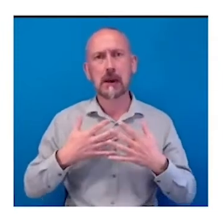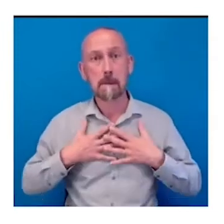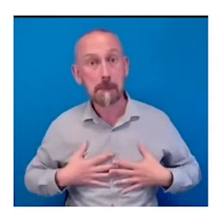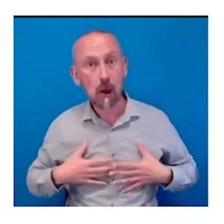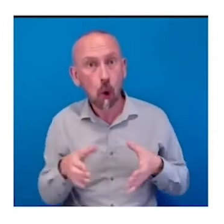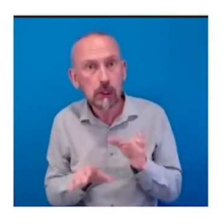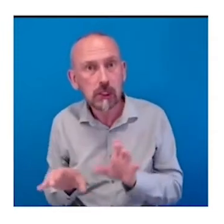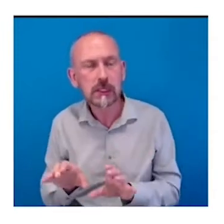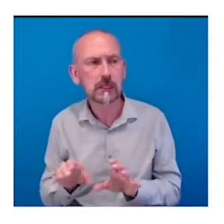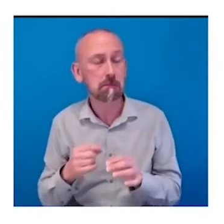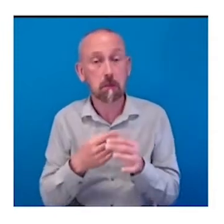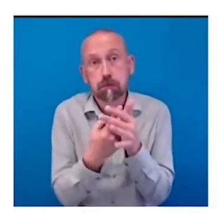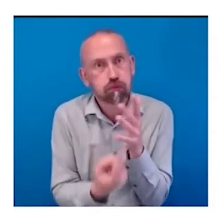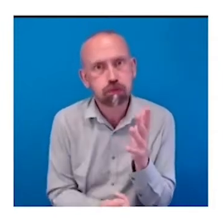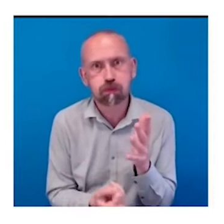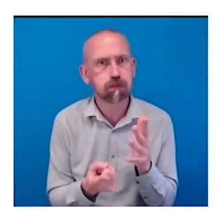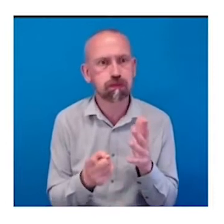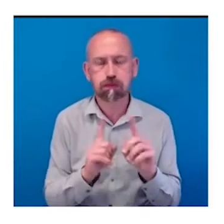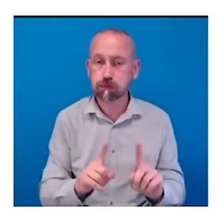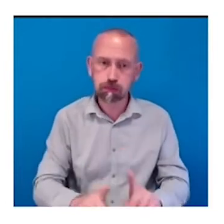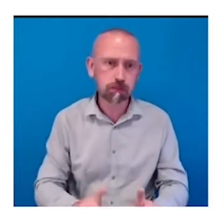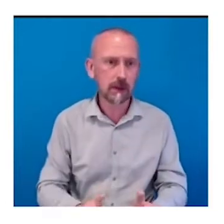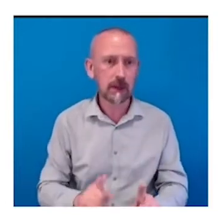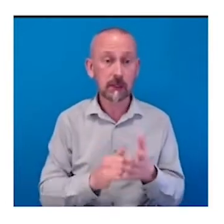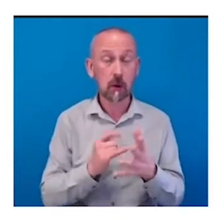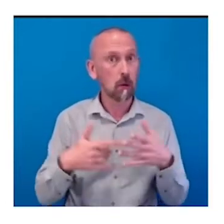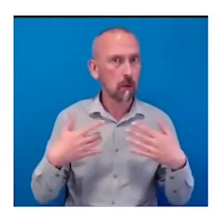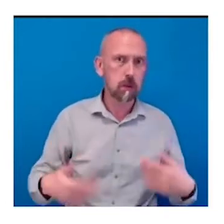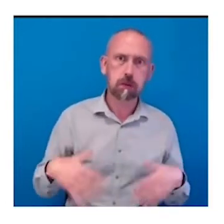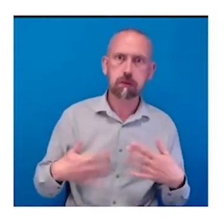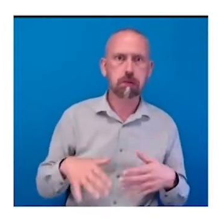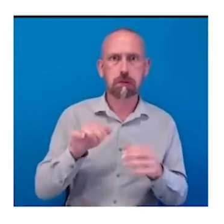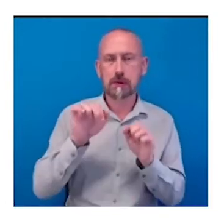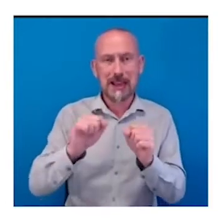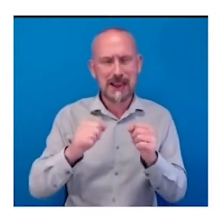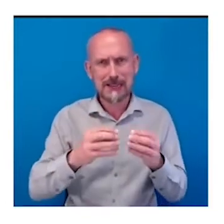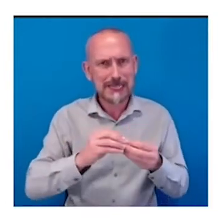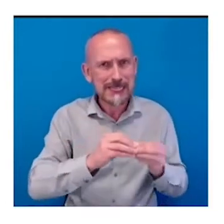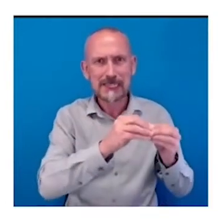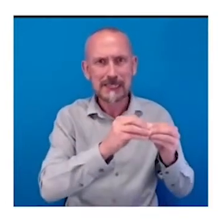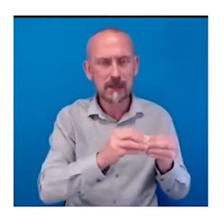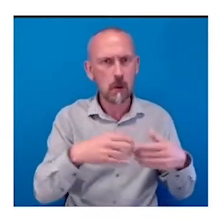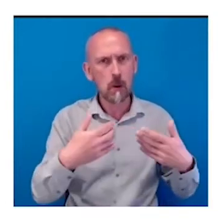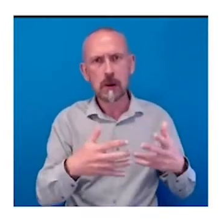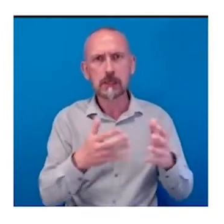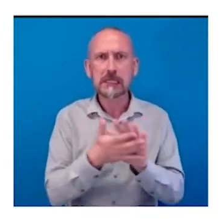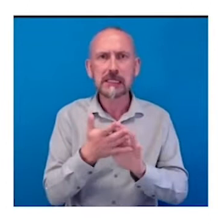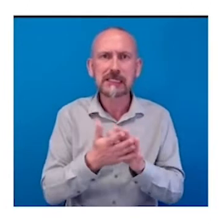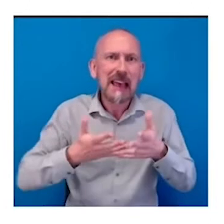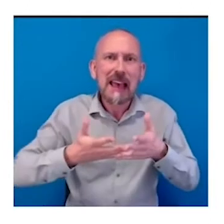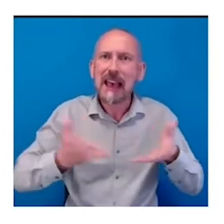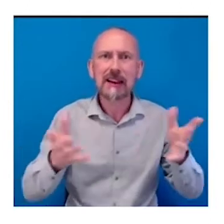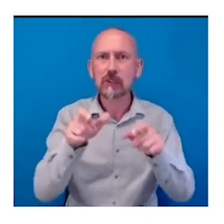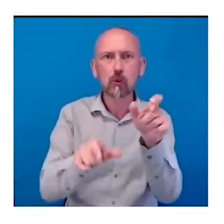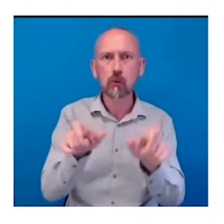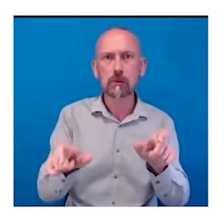it's amazing the work that they're building into ebooks so that when they reach any student, they've got the accessibility already